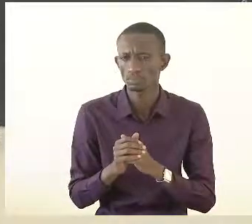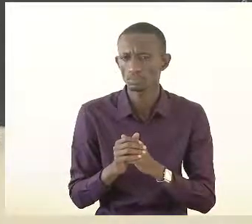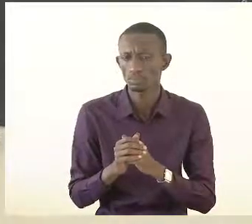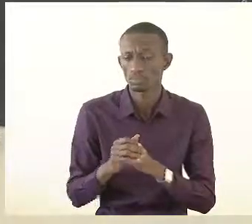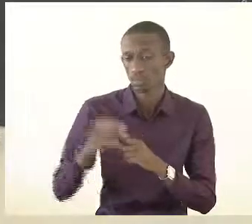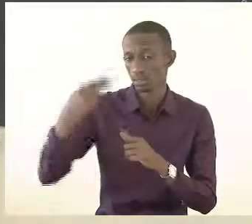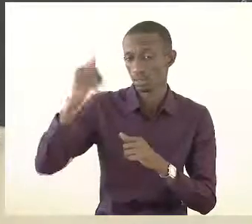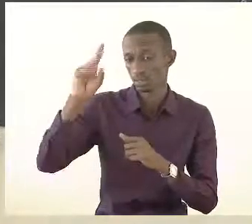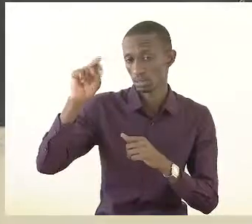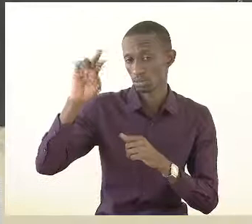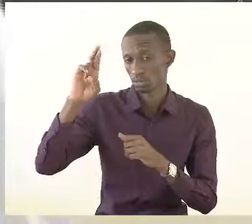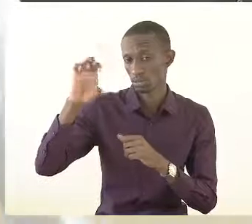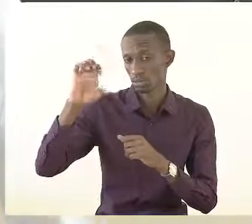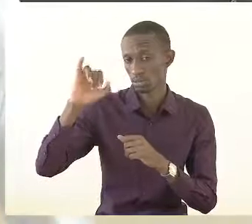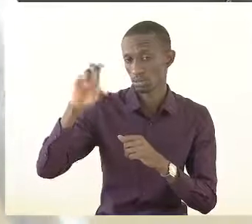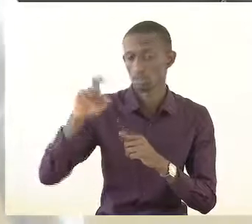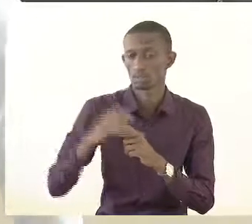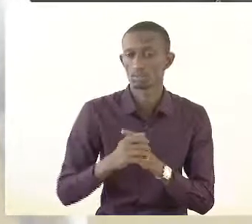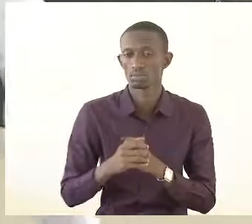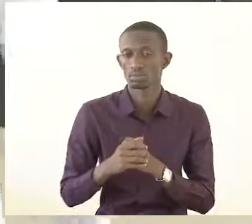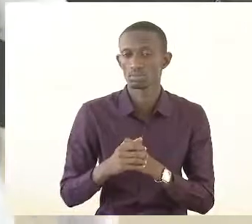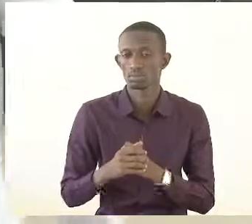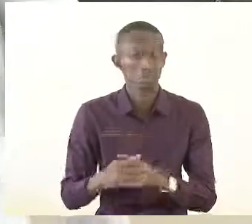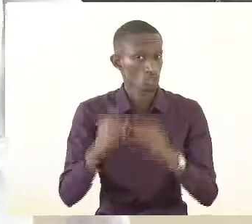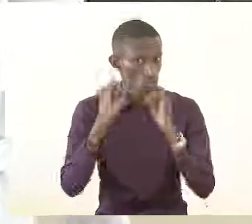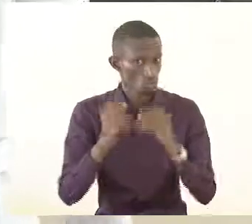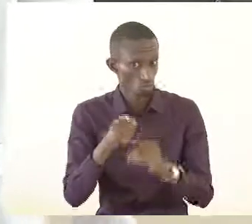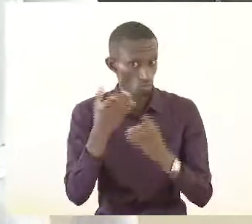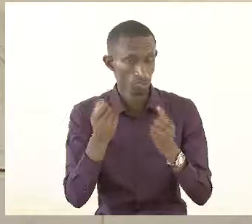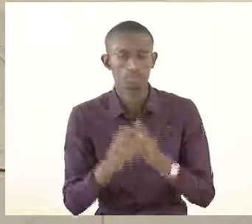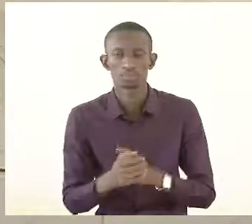aldehydes. When we take an aldehyde